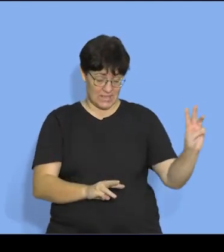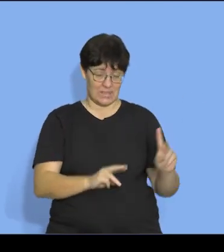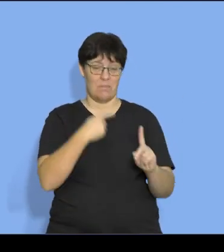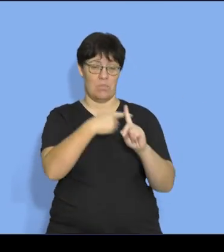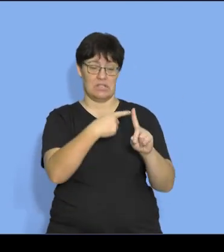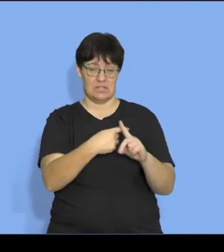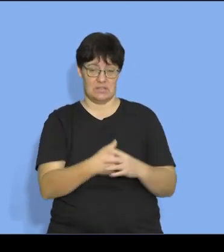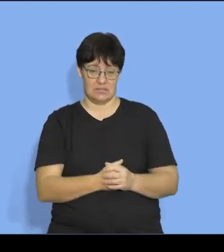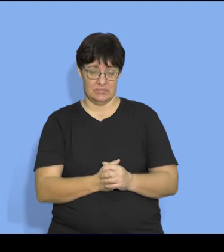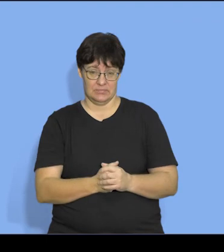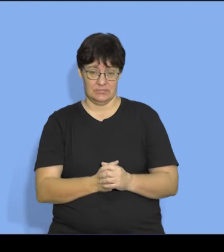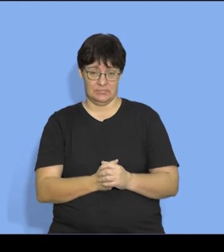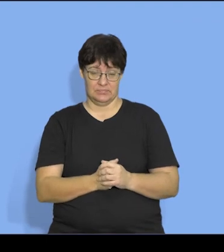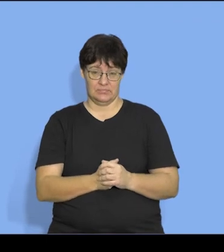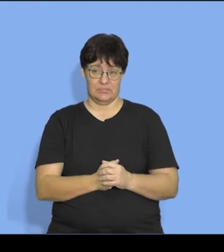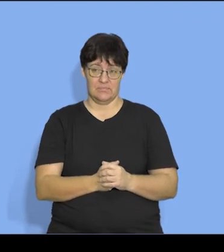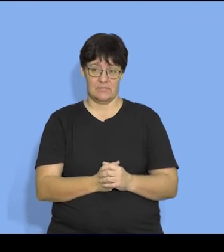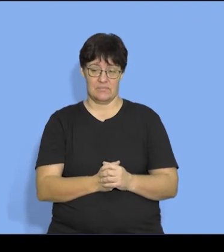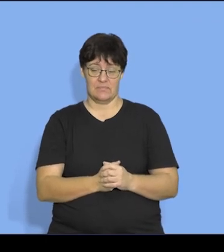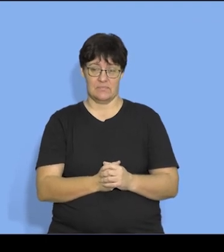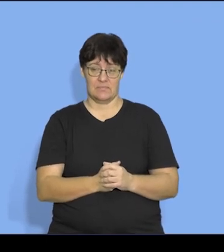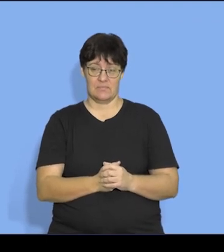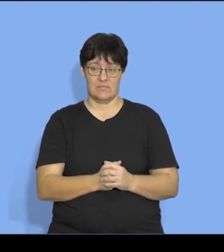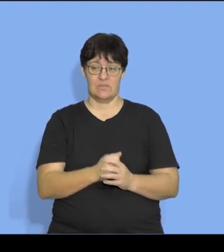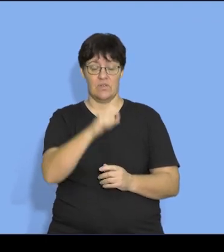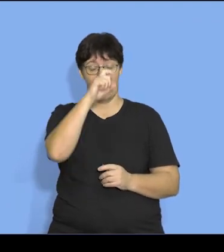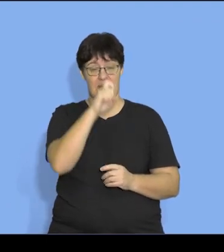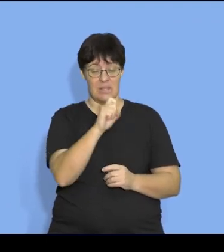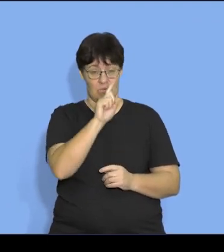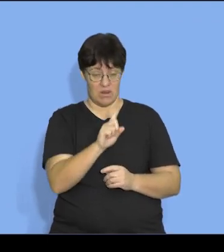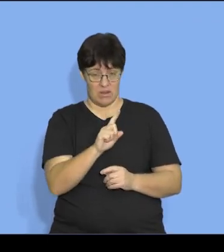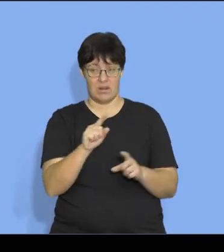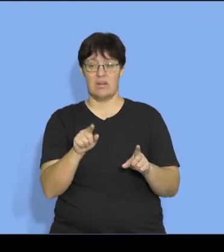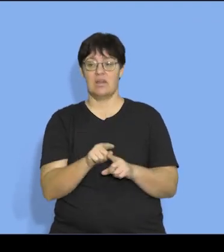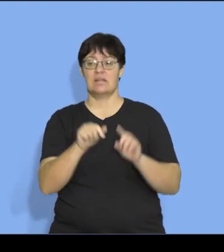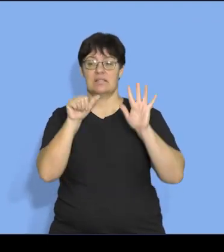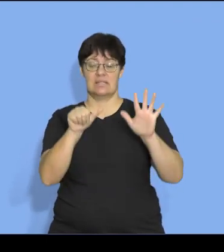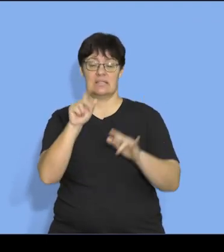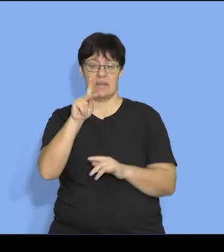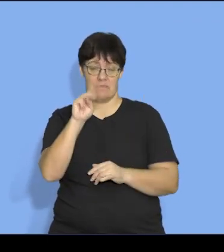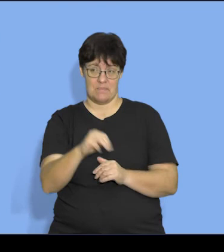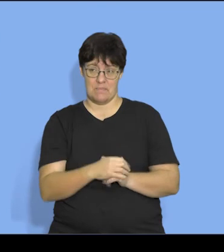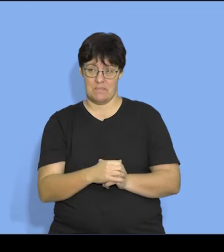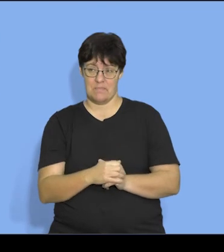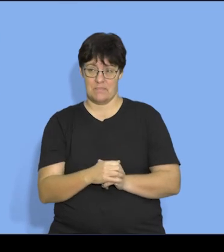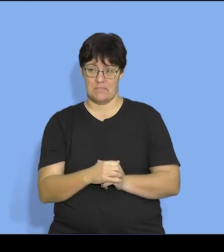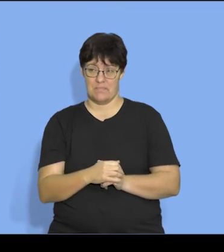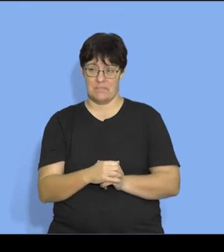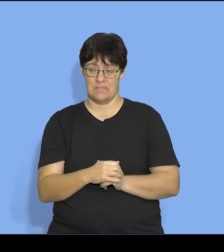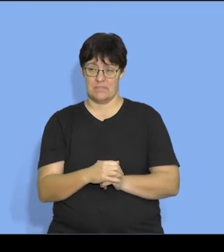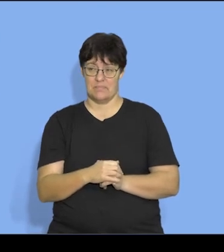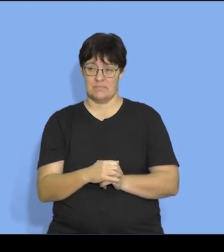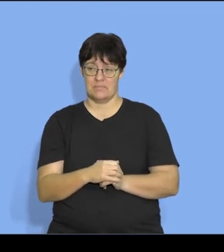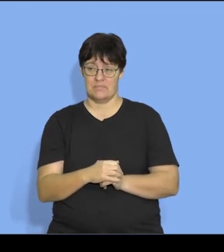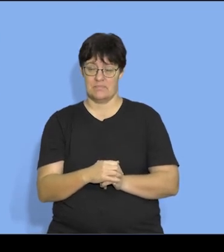positive. So my first one is 6 kilometers, and I'm taking west